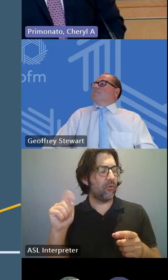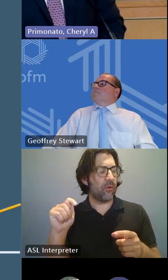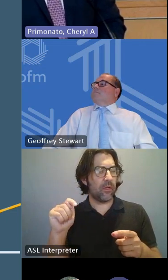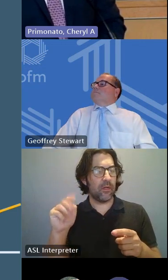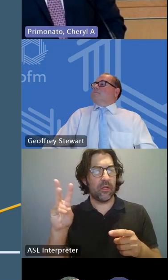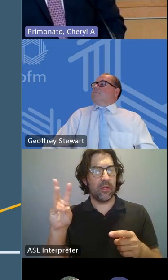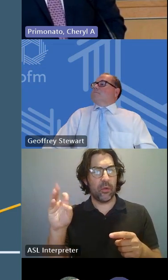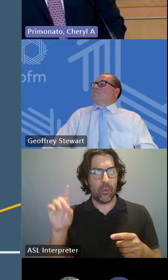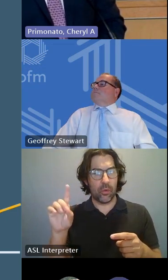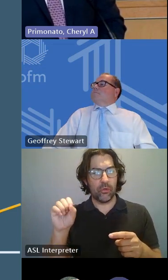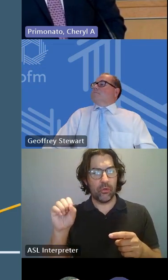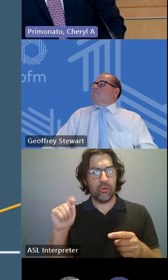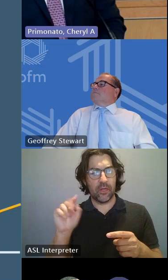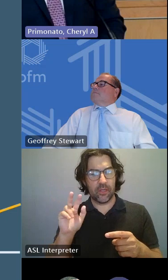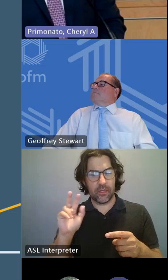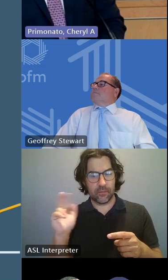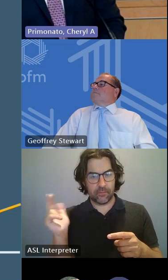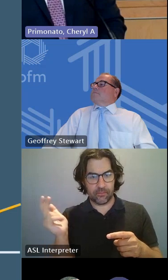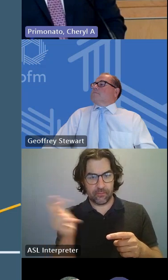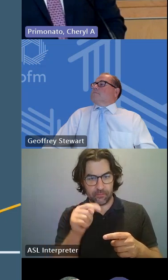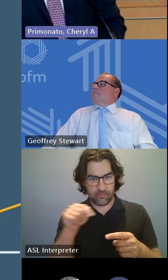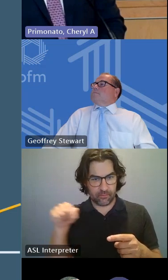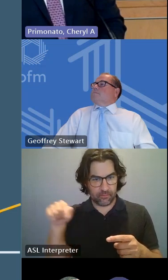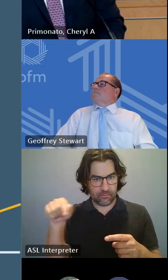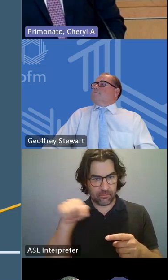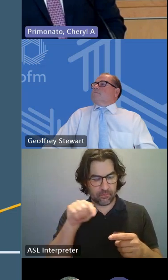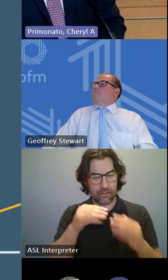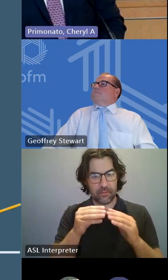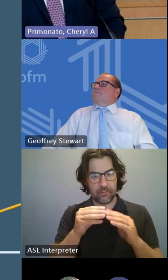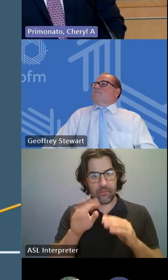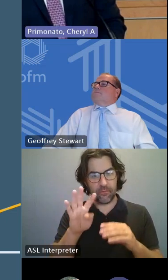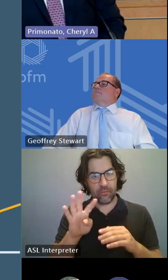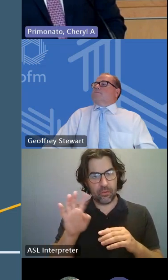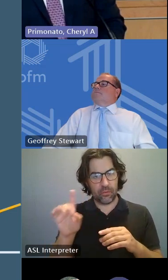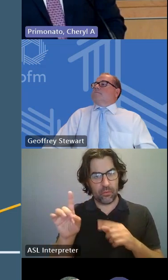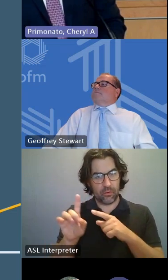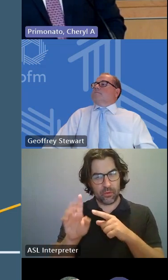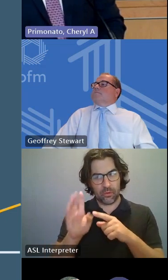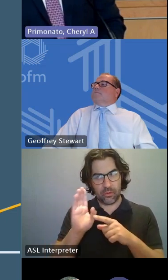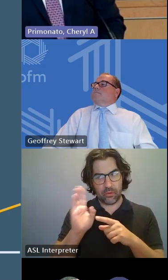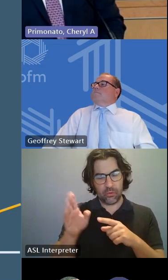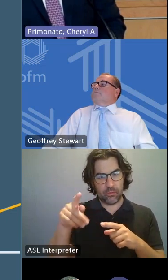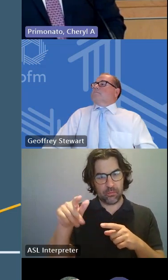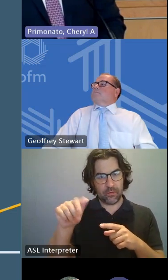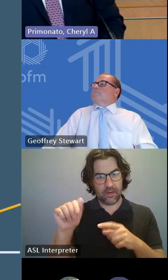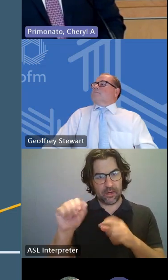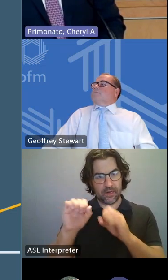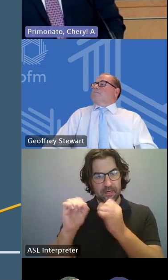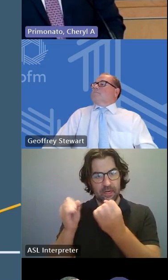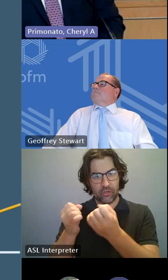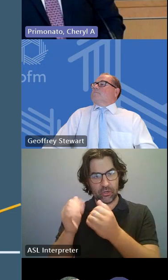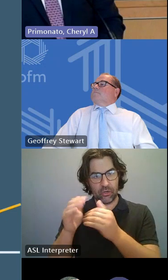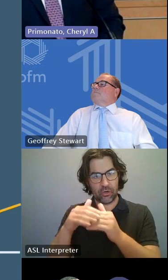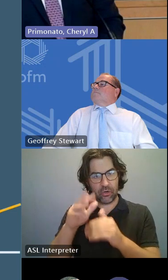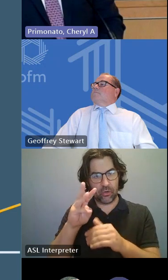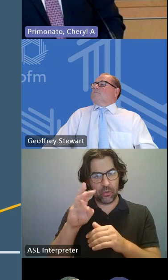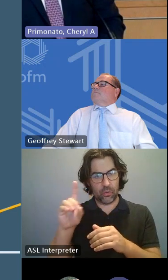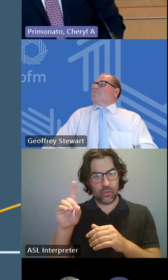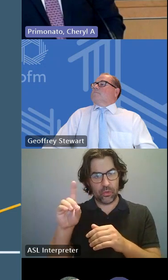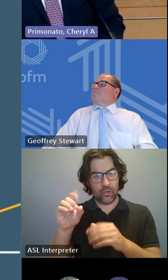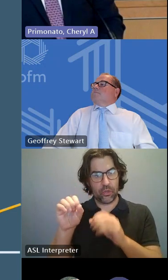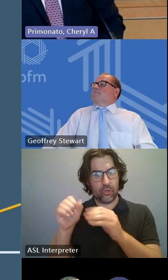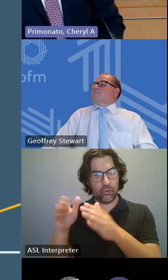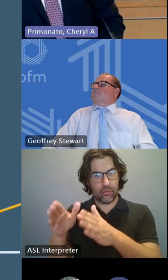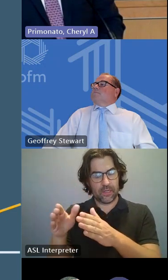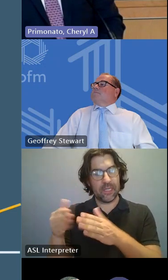turn back onto Smithfield Street. The 41 goes to Penn Station on Wood Street, and then a separate run